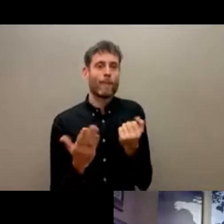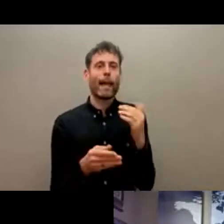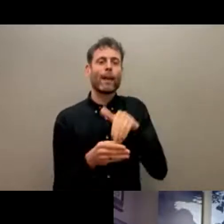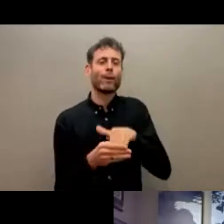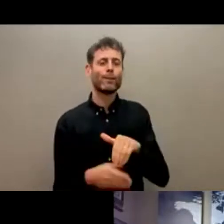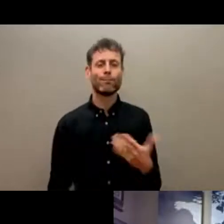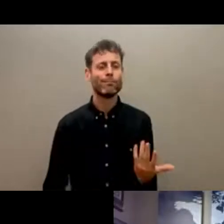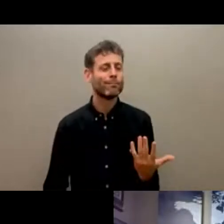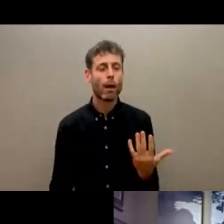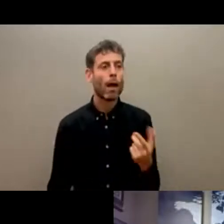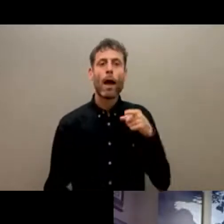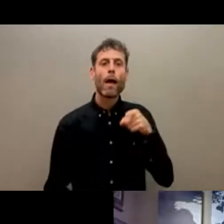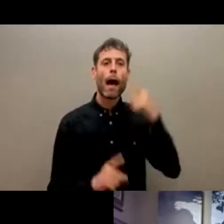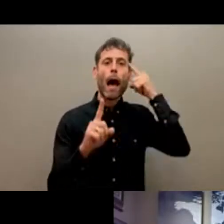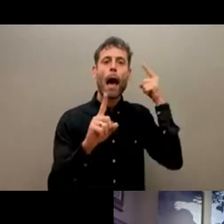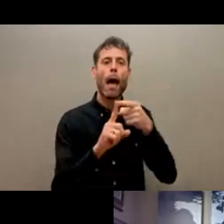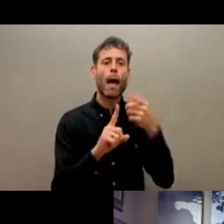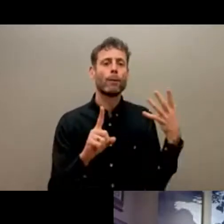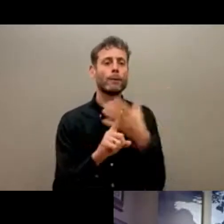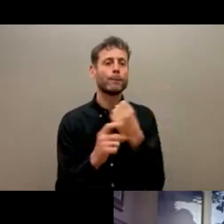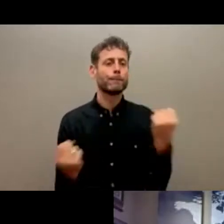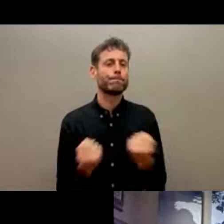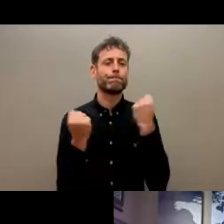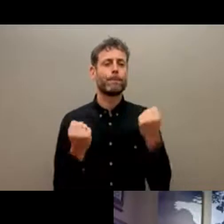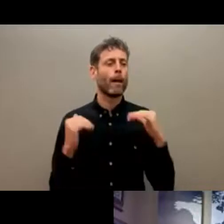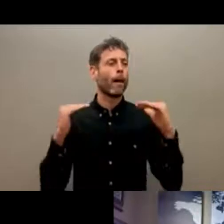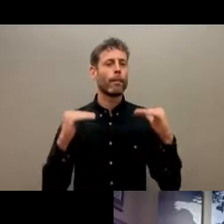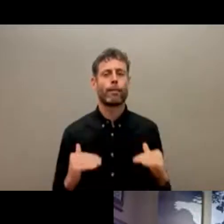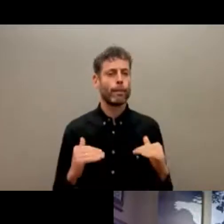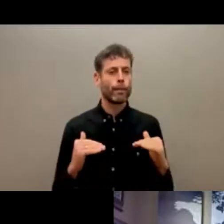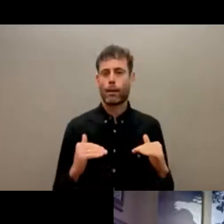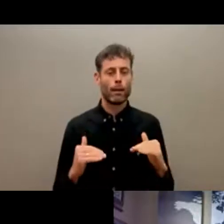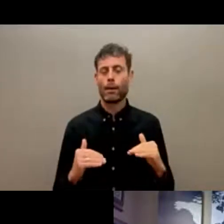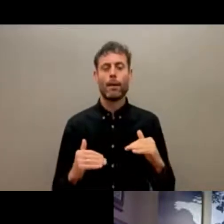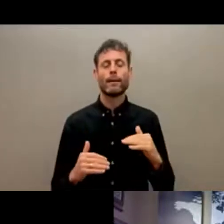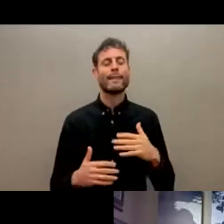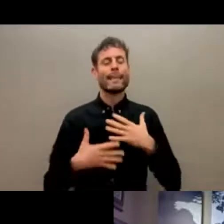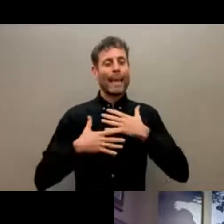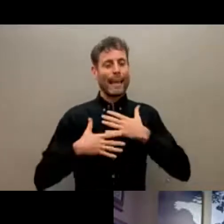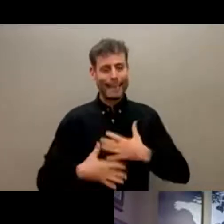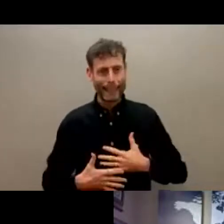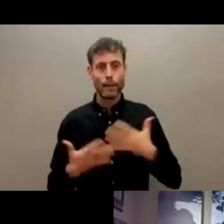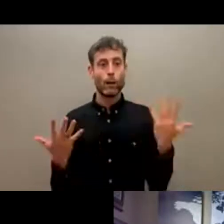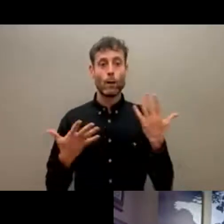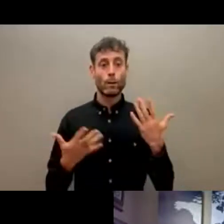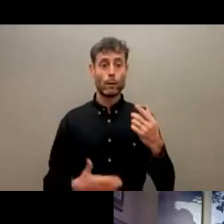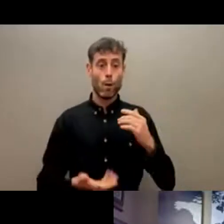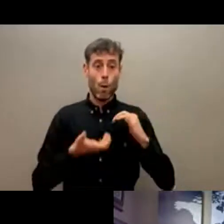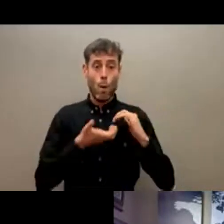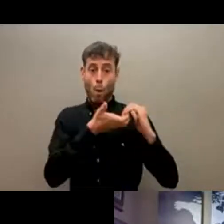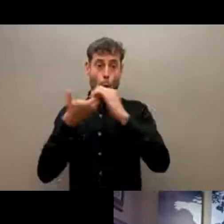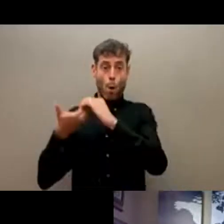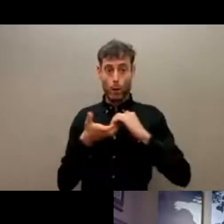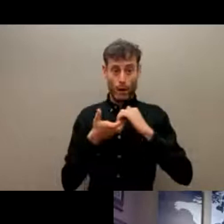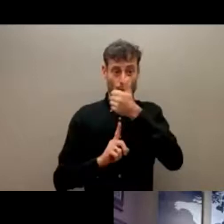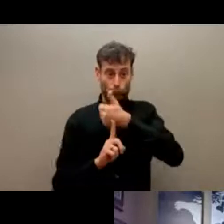it's part of our values, understood as part of our mission, it becomes much more endorsed, embraced as